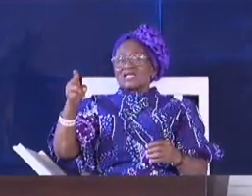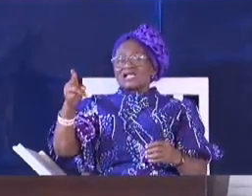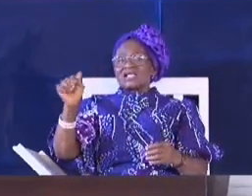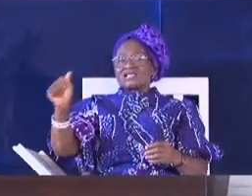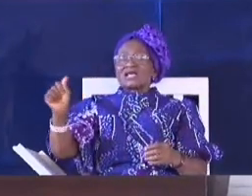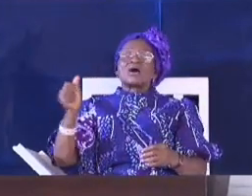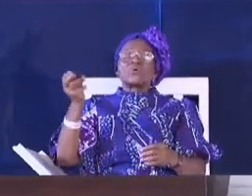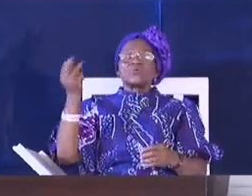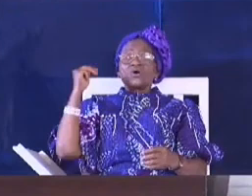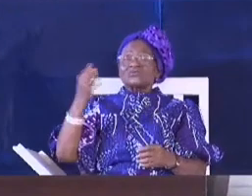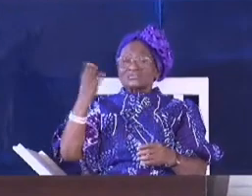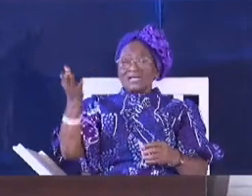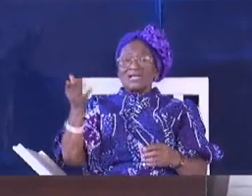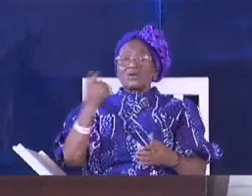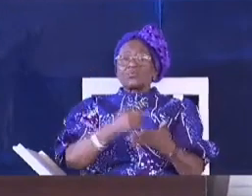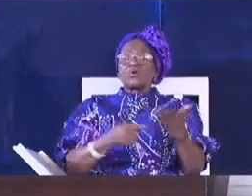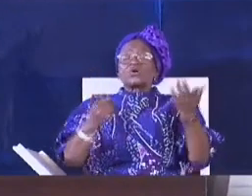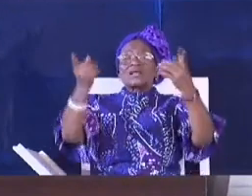What happened?